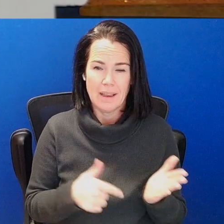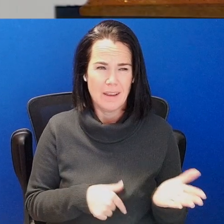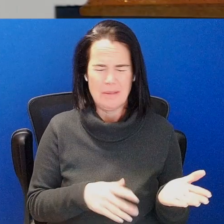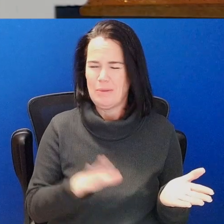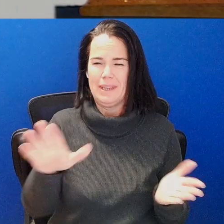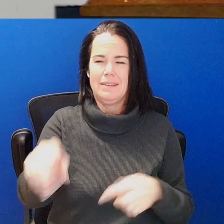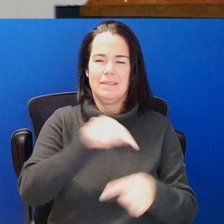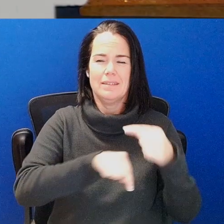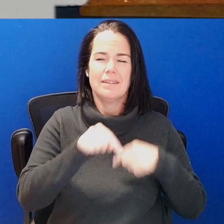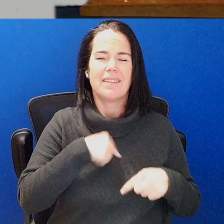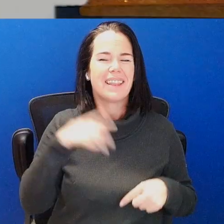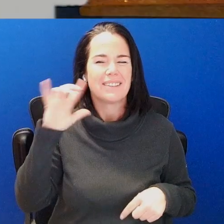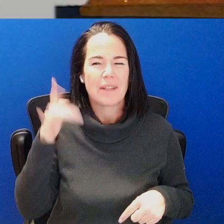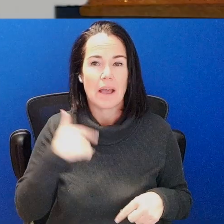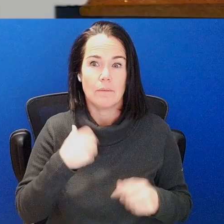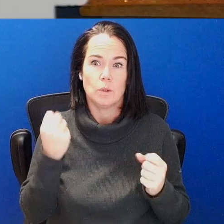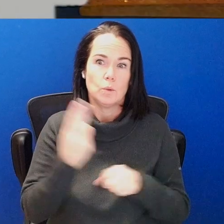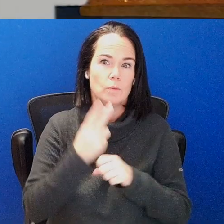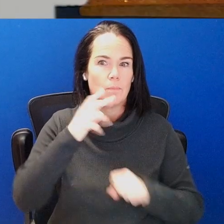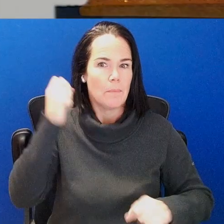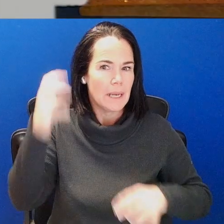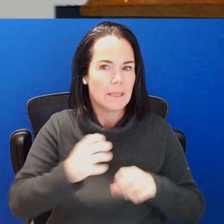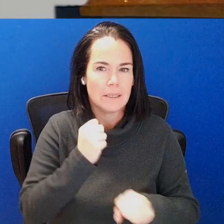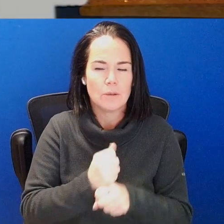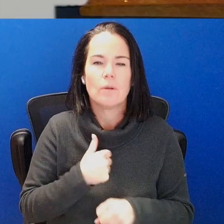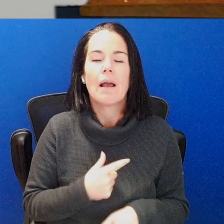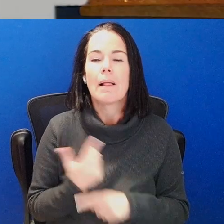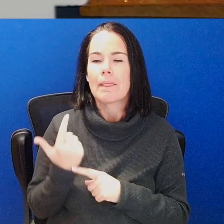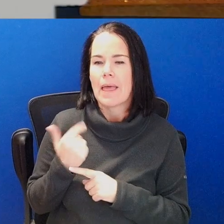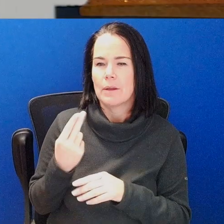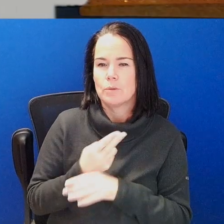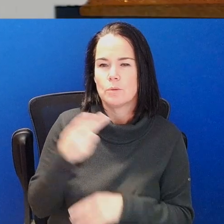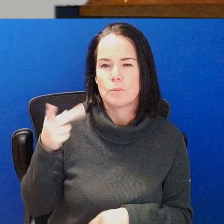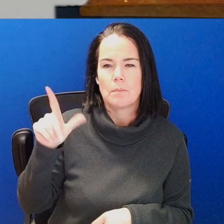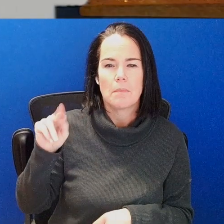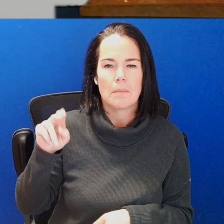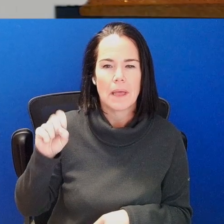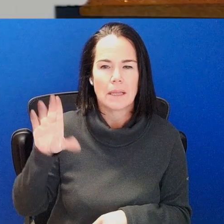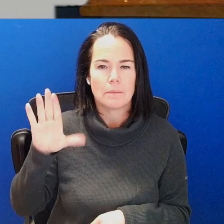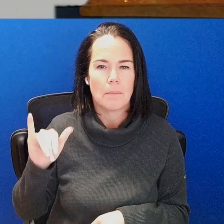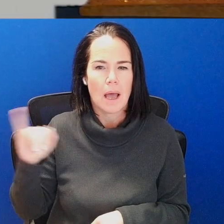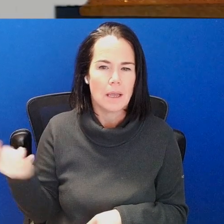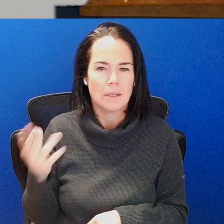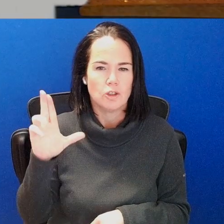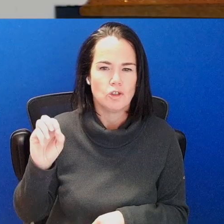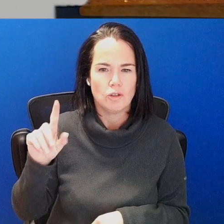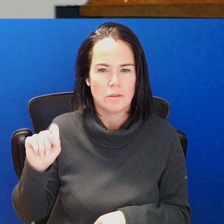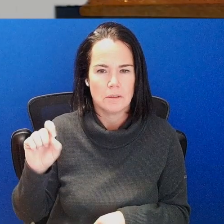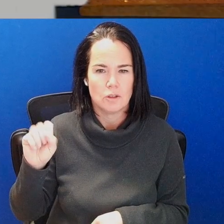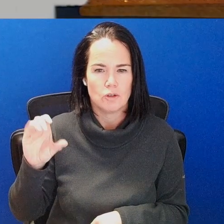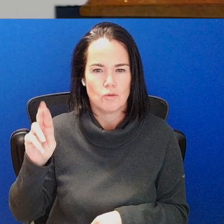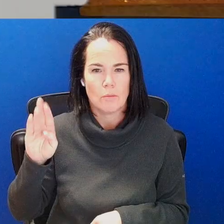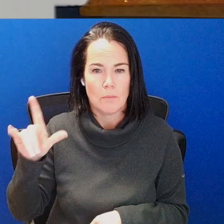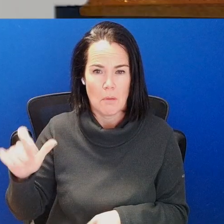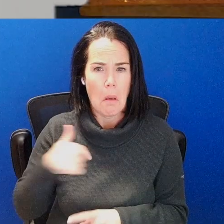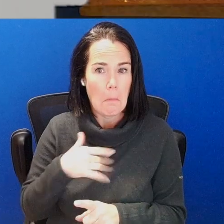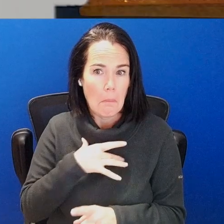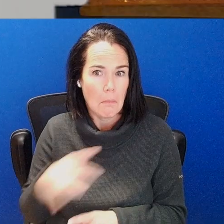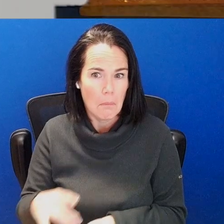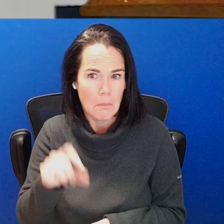used it for years, and I haven't. Last year I was in a Plans by Just Scribble, which I really dug, and